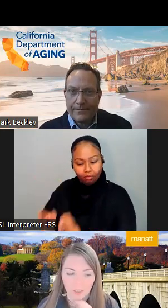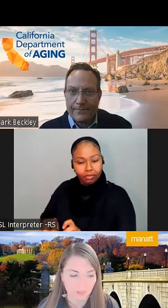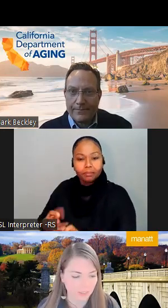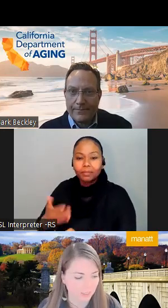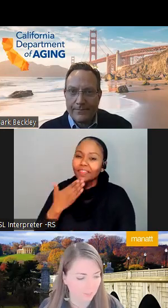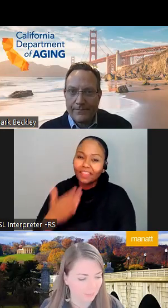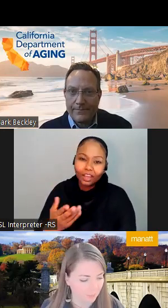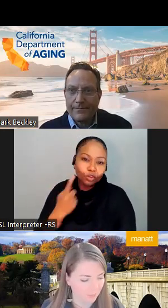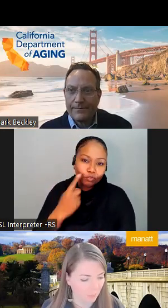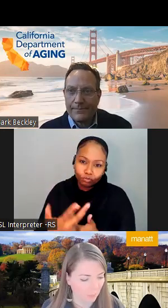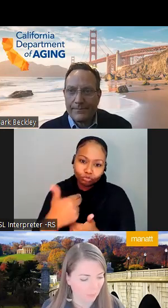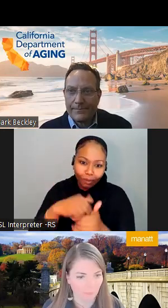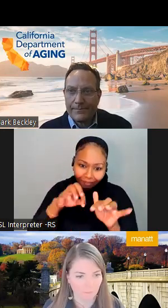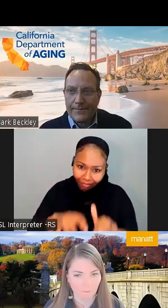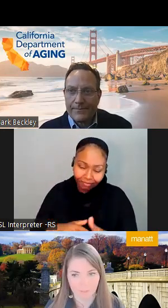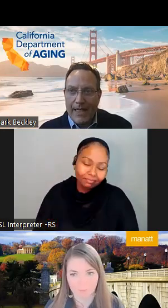scope elements here.